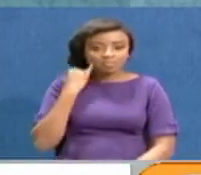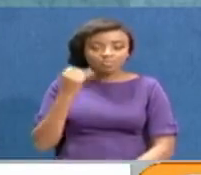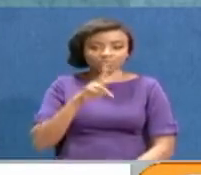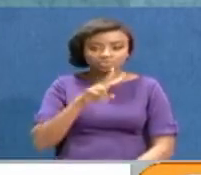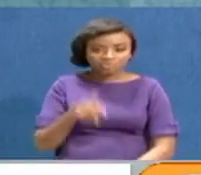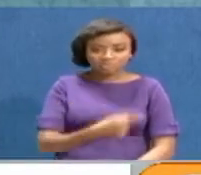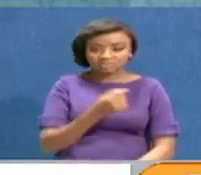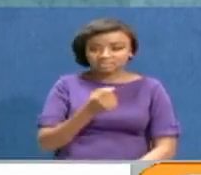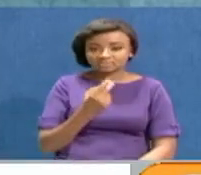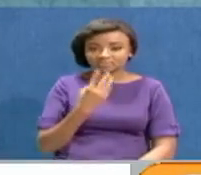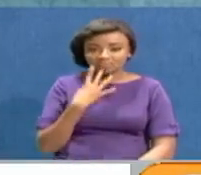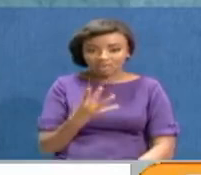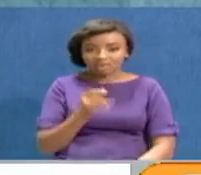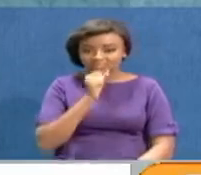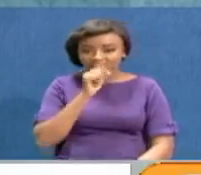2,451, Kajiado